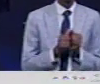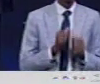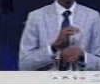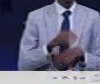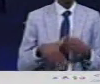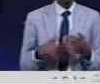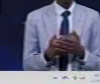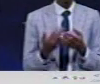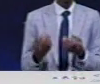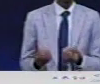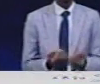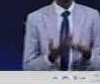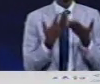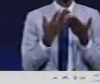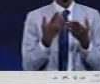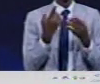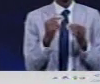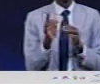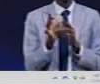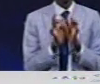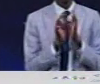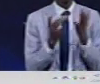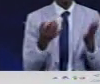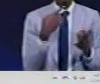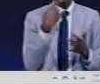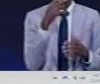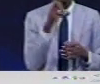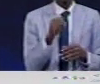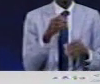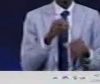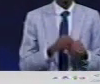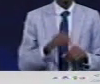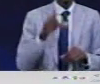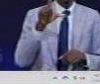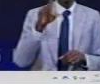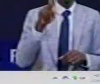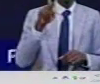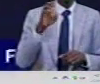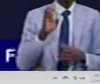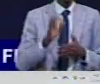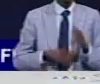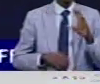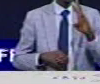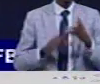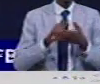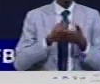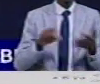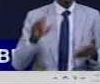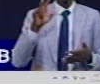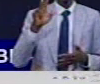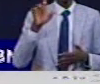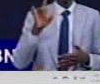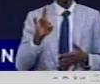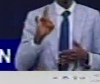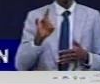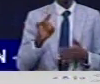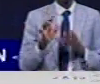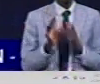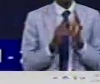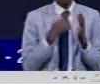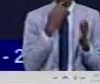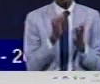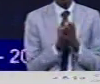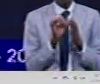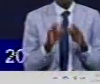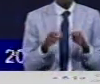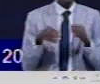38, give, and it shall be given unto you. Good measure, pressed down, shaking together,